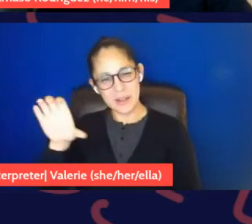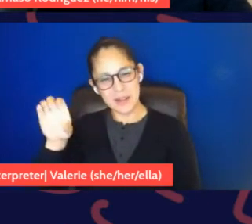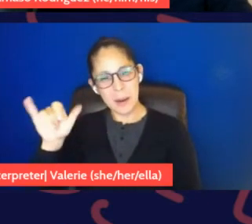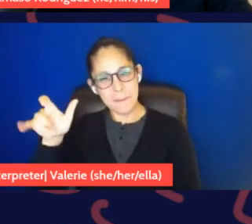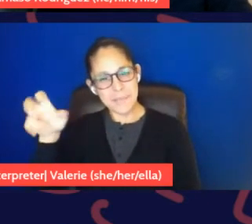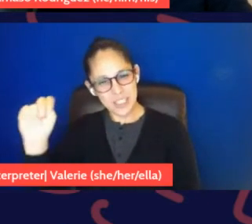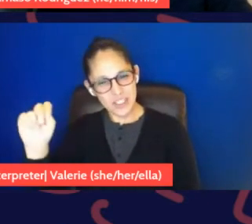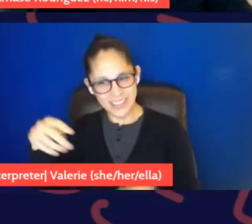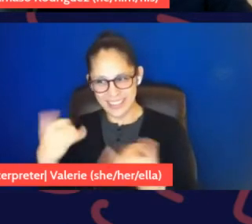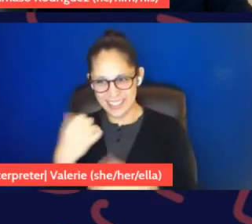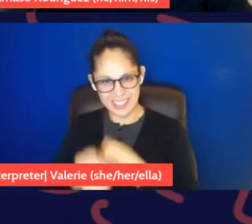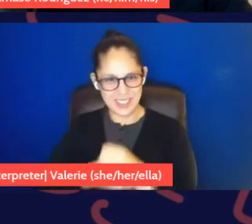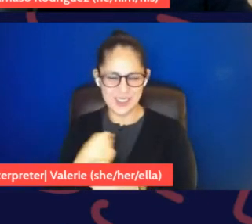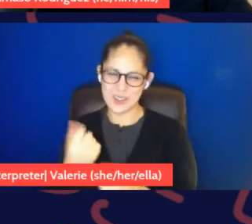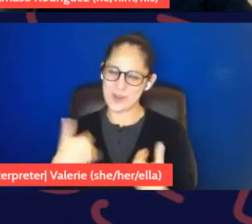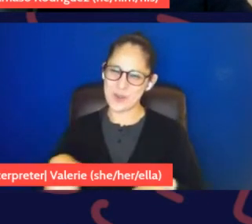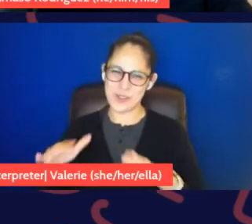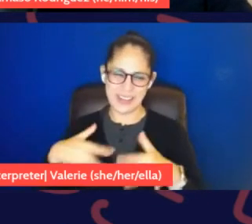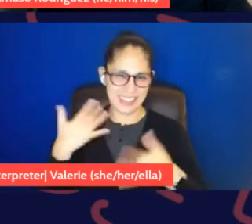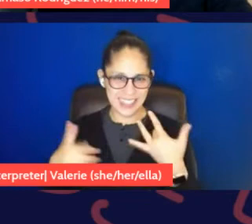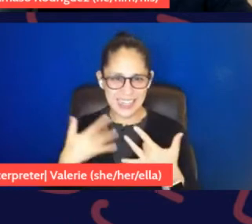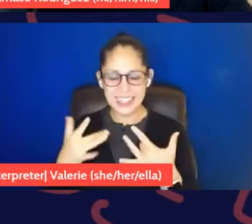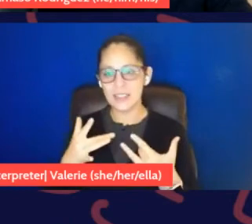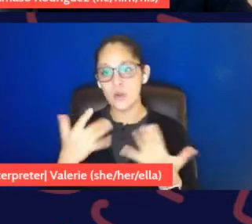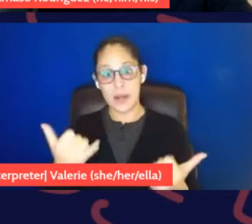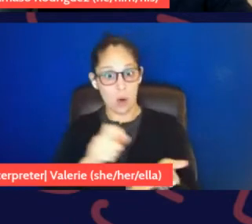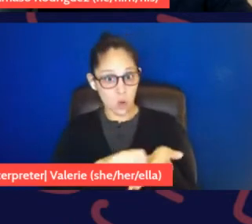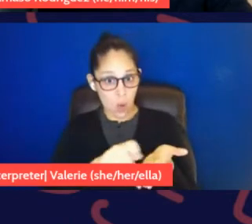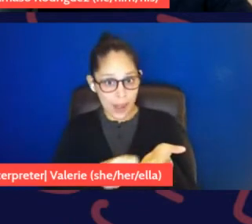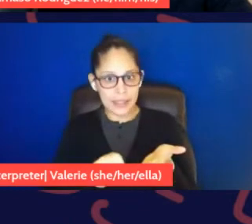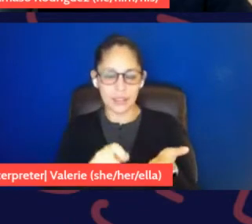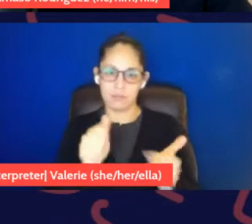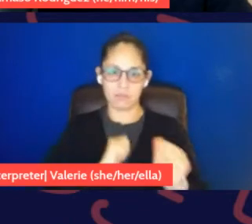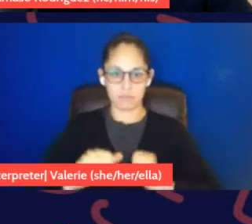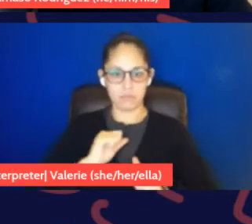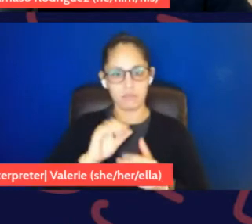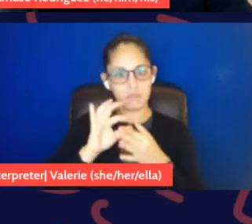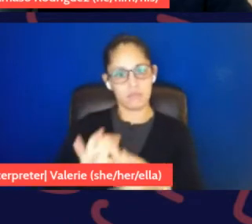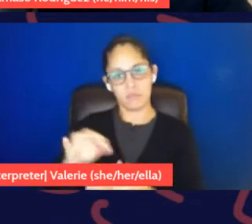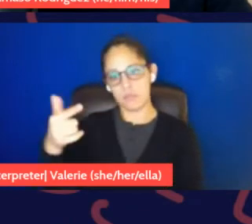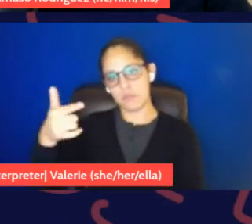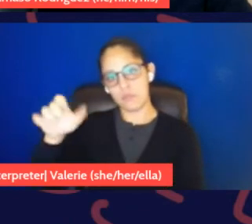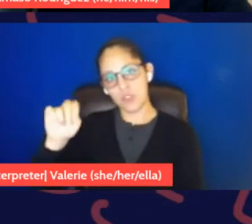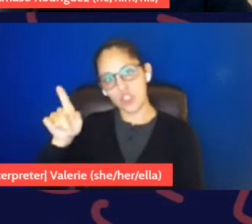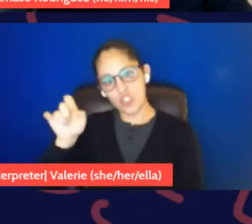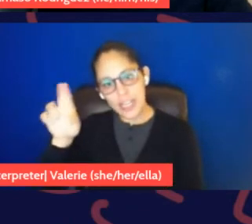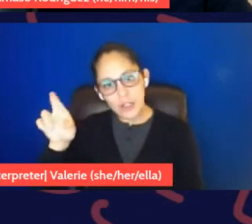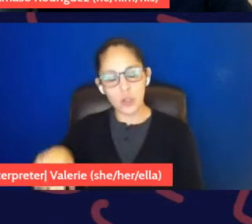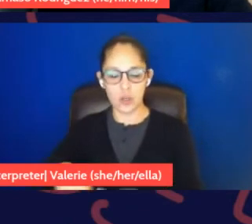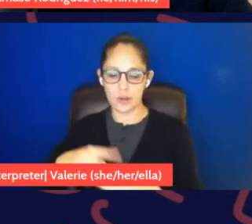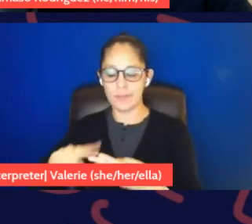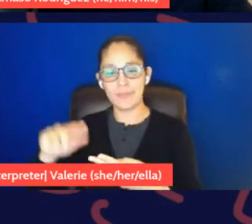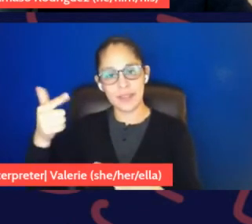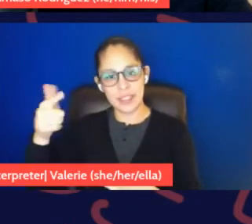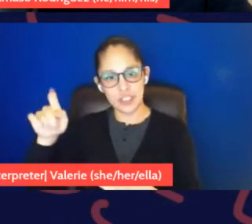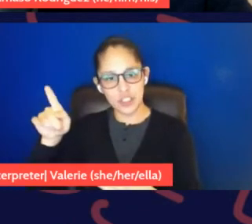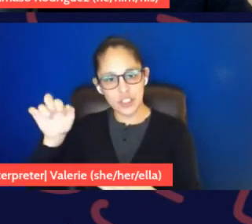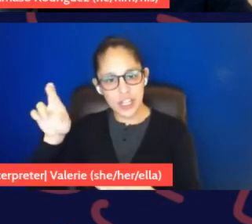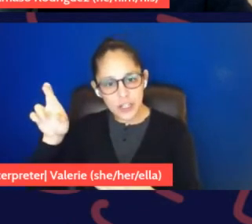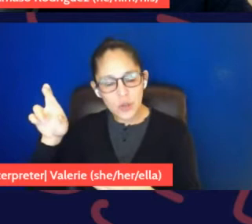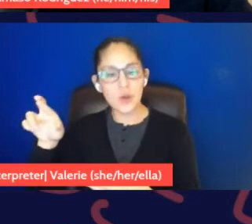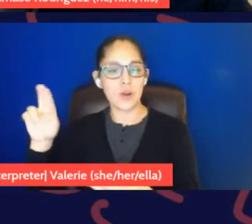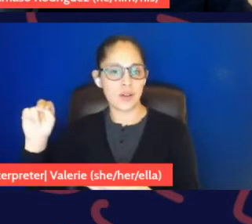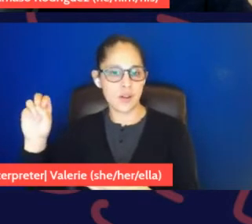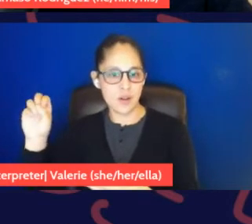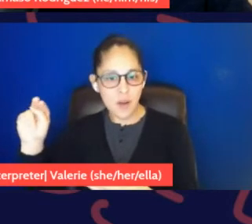them on a piece about gender and gender non-binary and gender roles. And